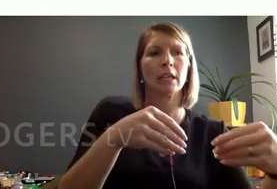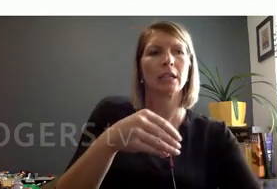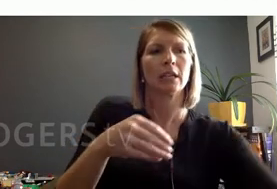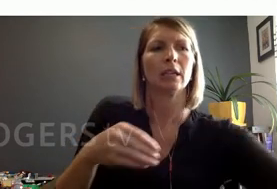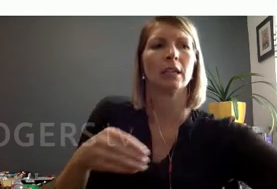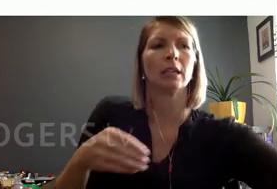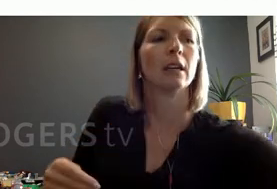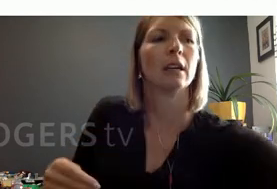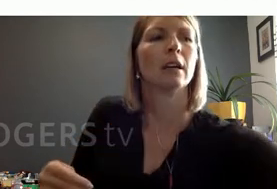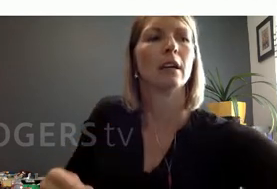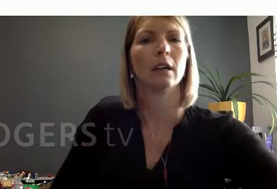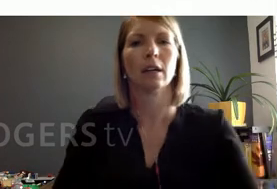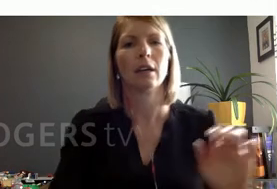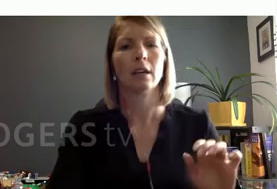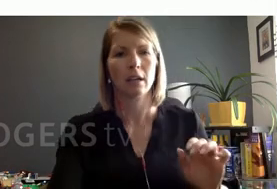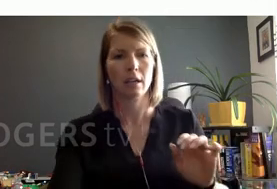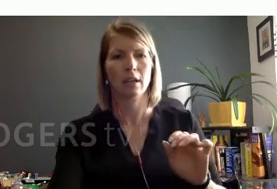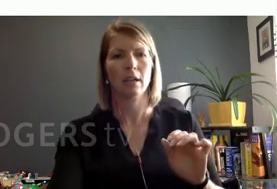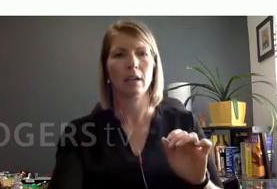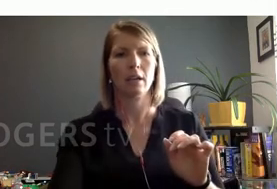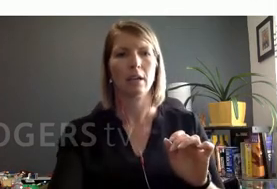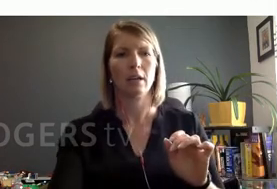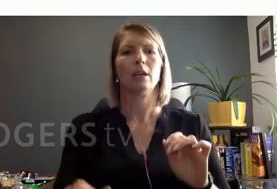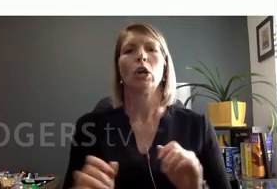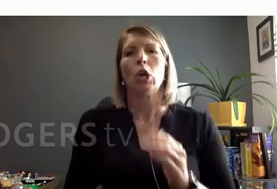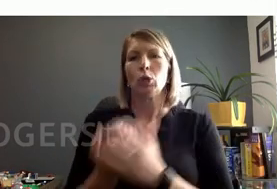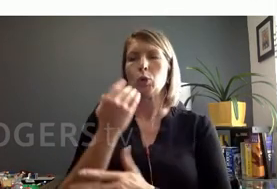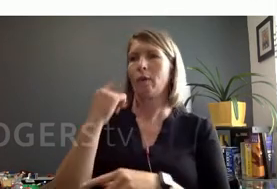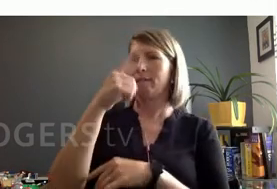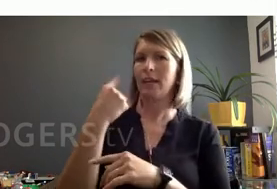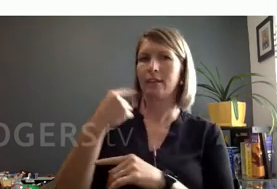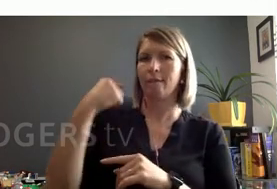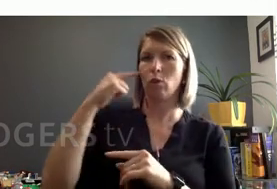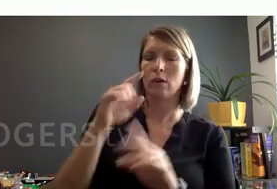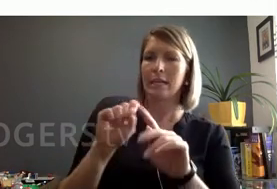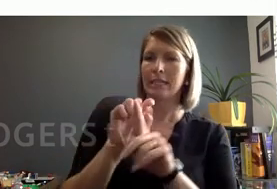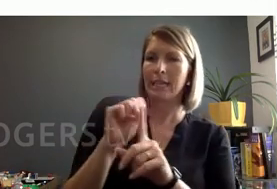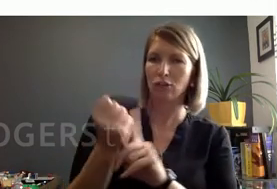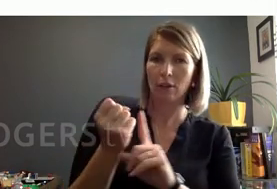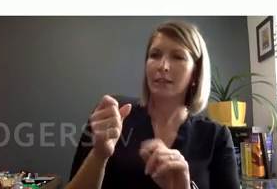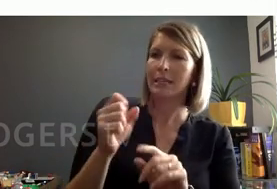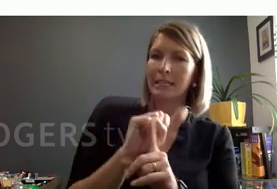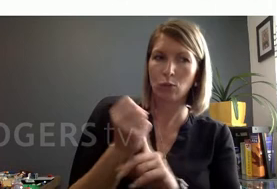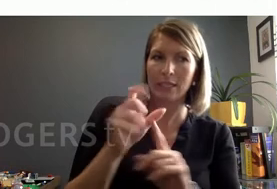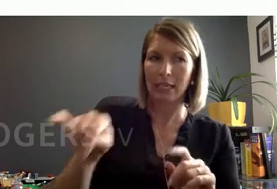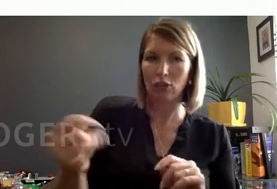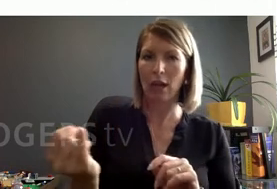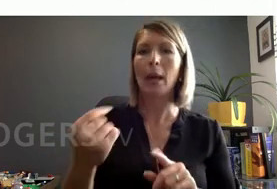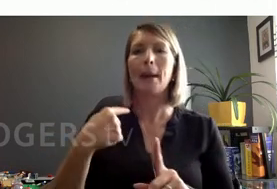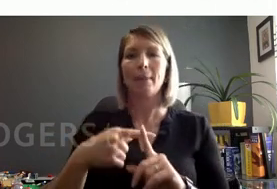of St. John's, the new cultural diversity of St. John's. And we really want to highlight and celebrate